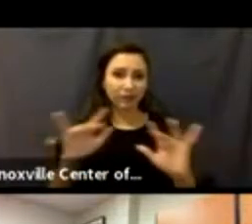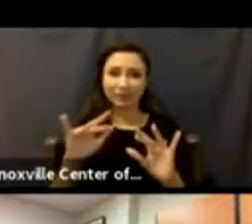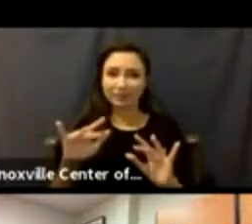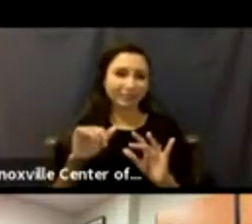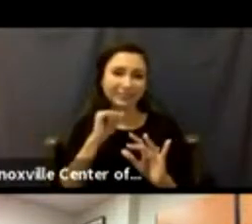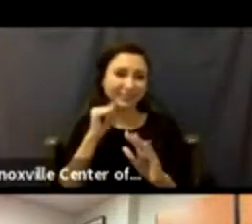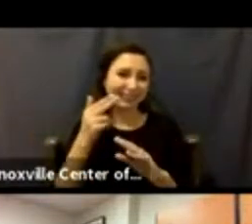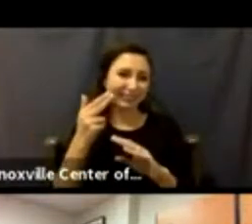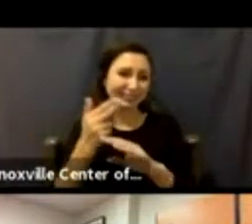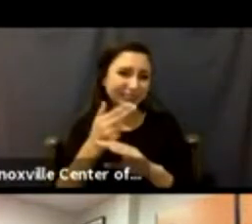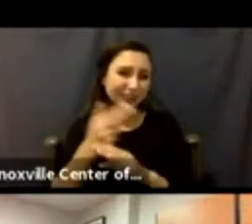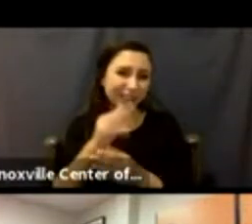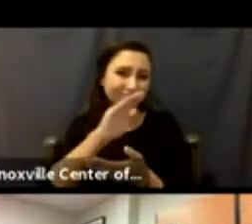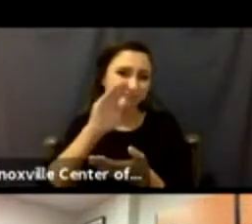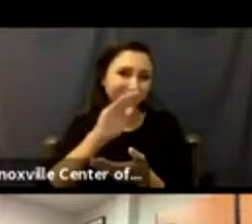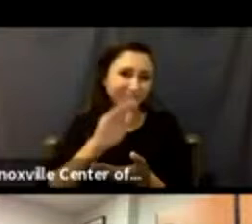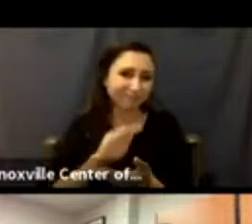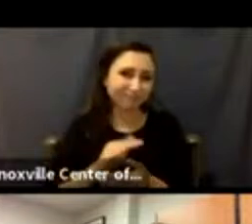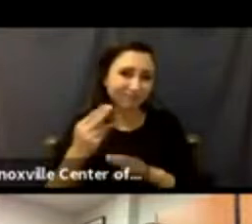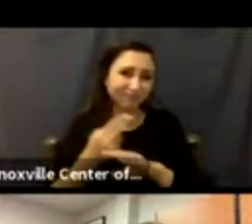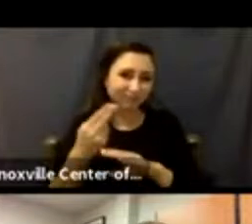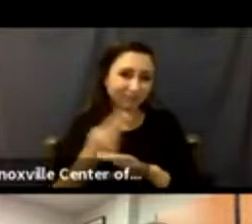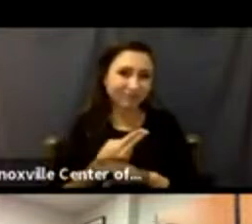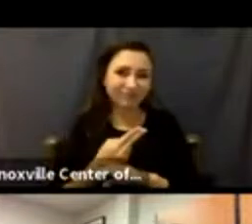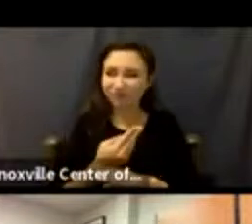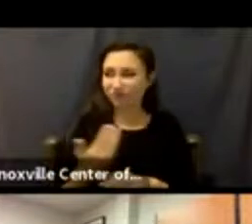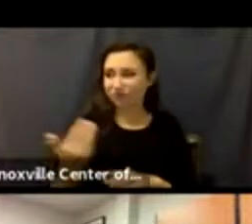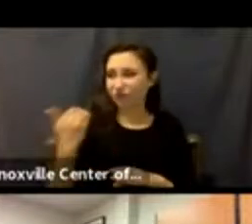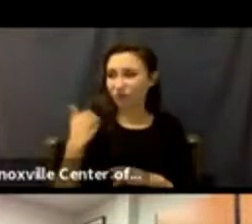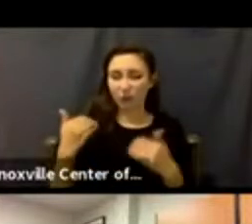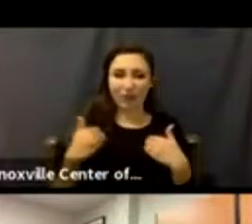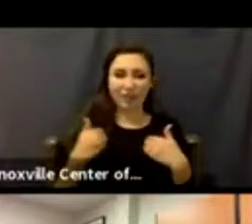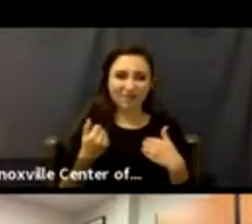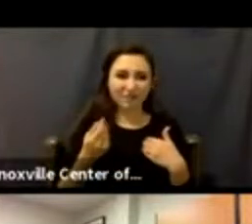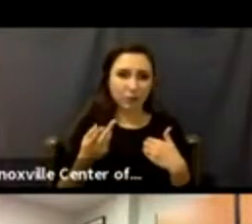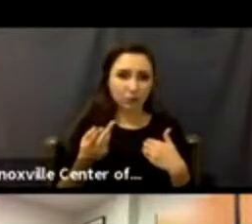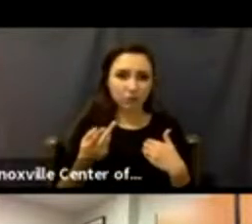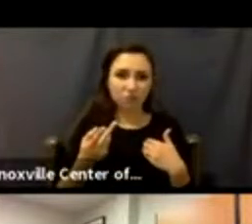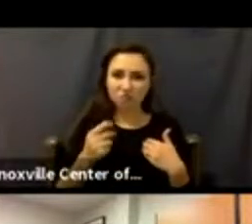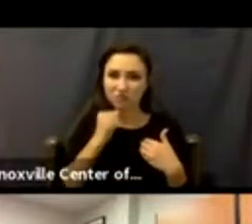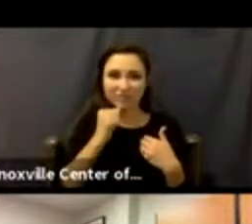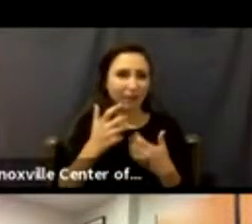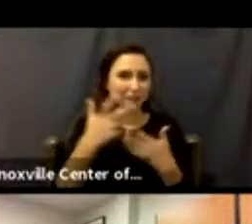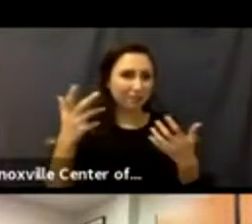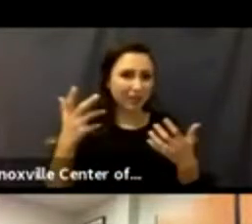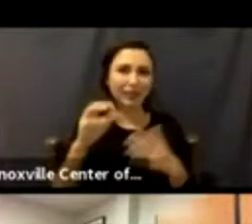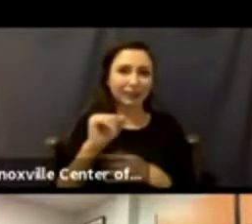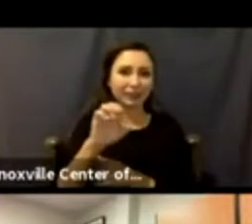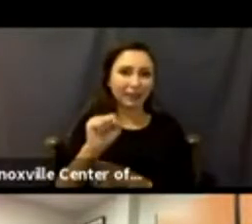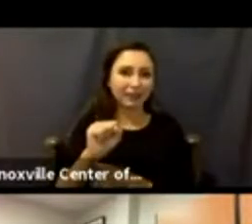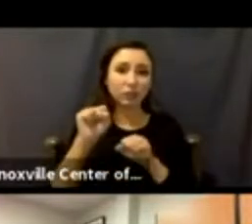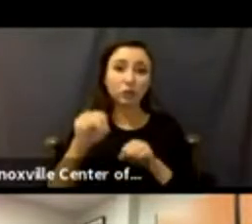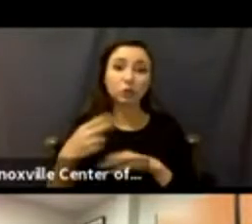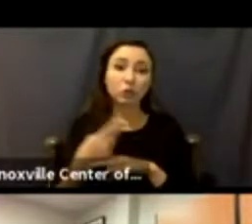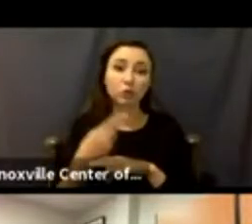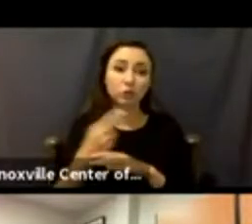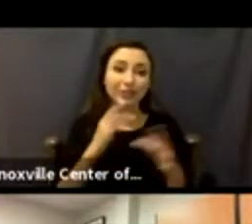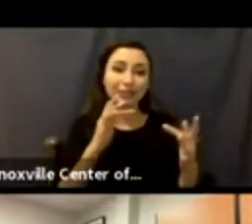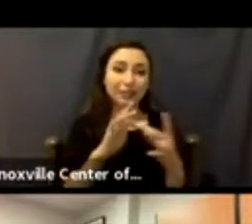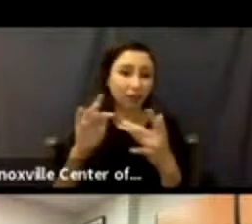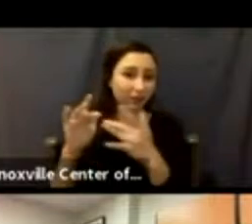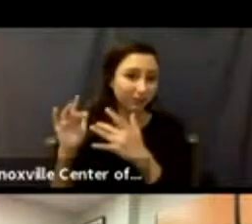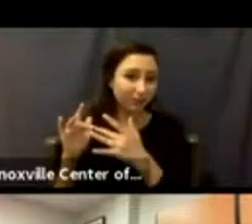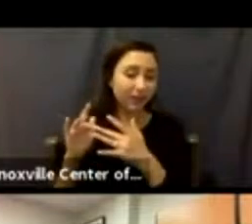useful. Early on, when you have fewer cases in contact tracing, you can really use contact tracing to reduce